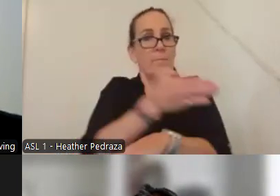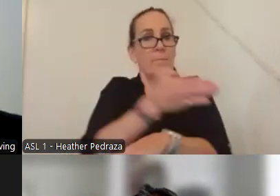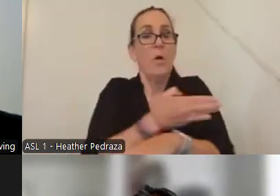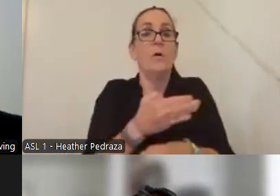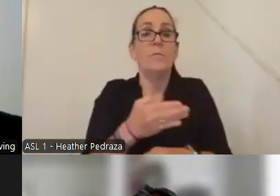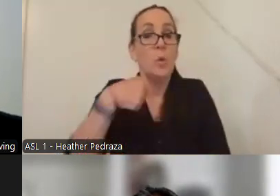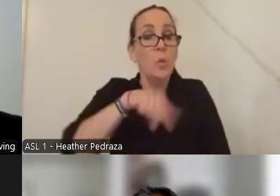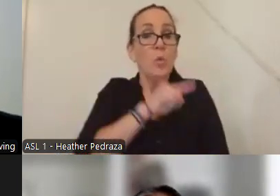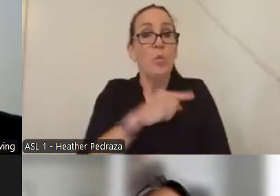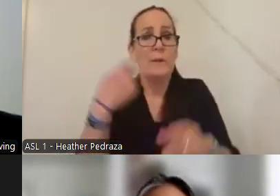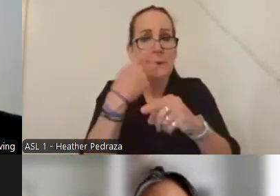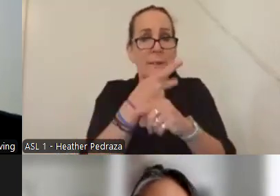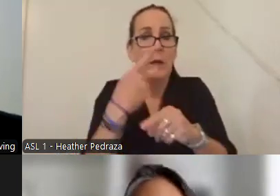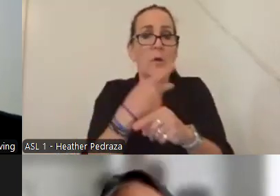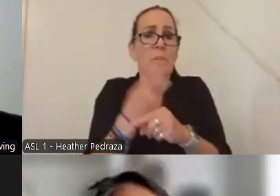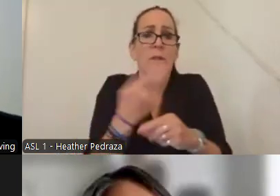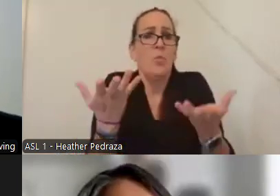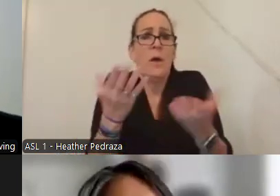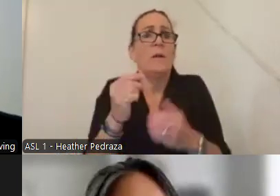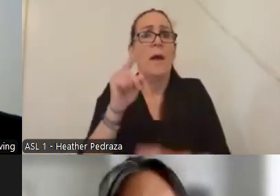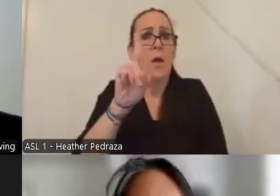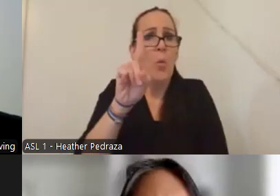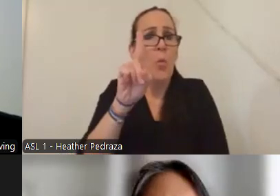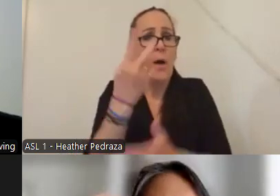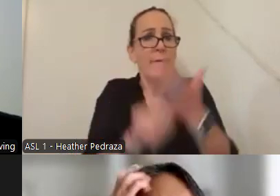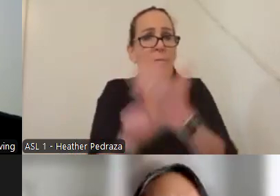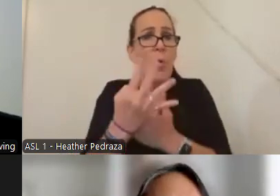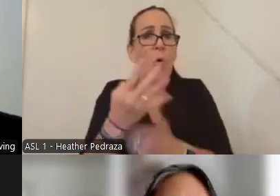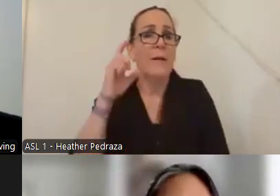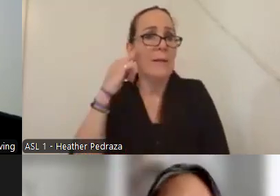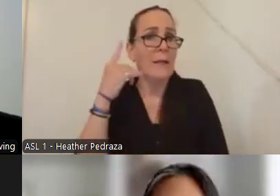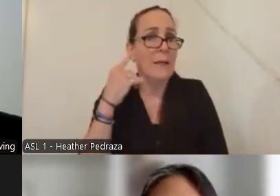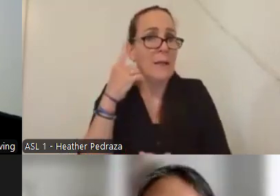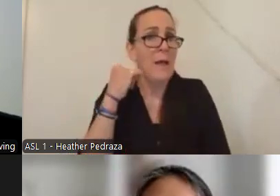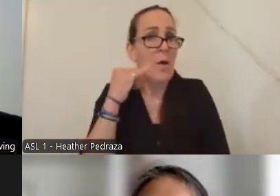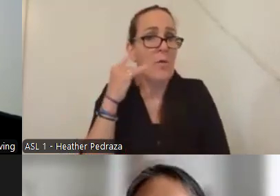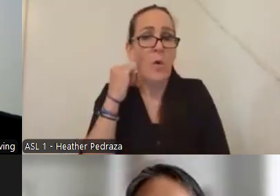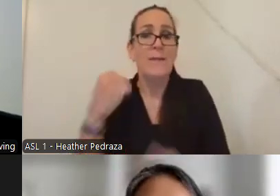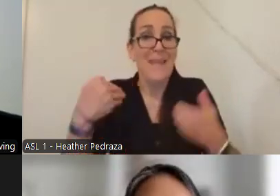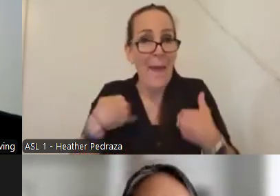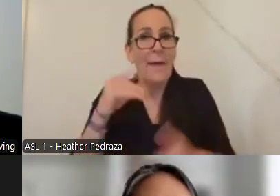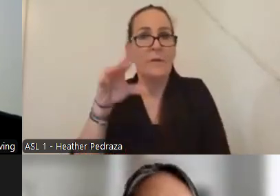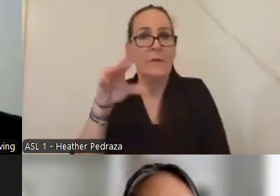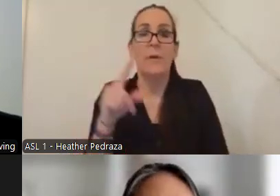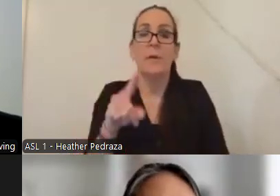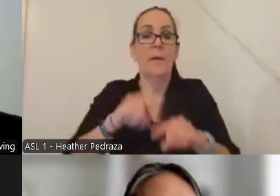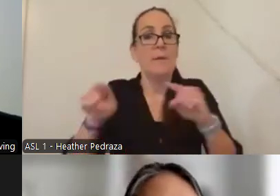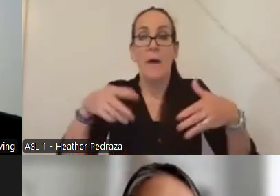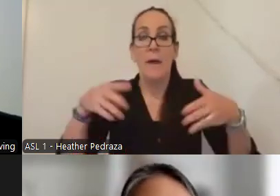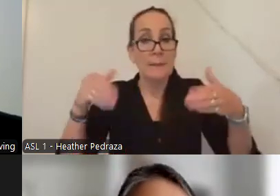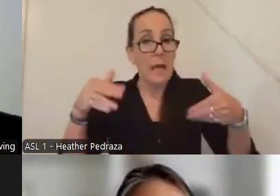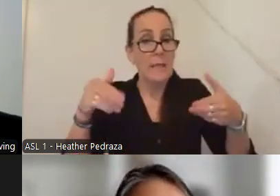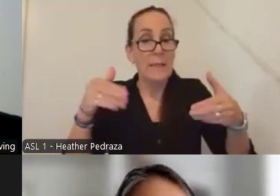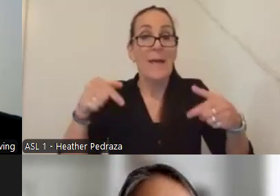in 4 Californians has a disability and 1 in 5 is going to be an older adult by 2030. And yet it is not an area